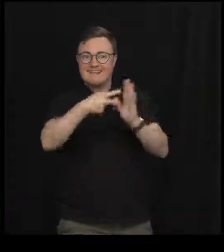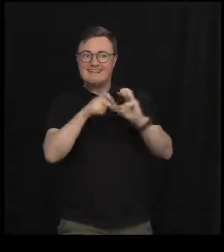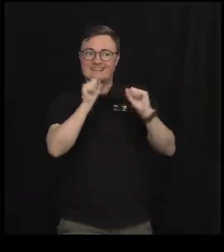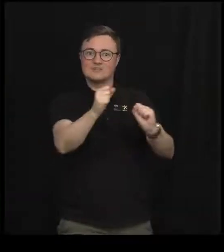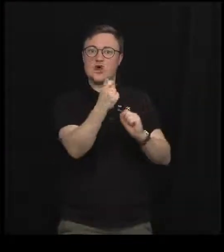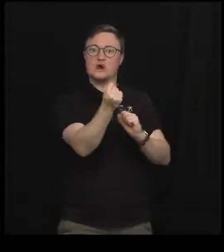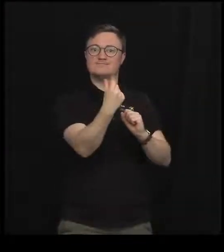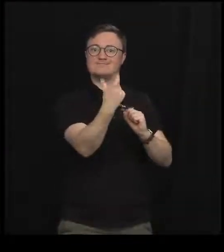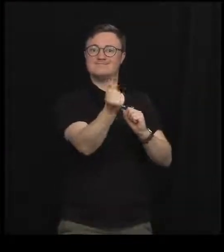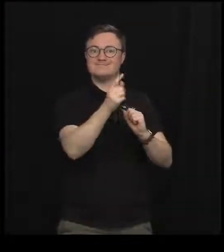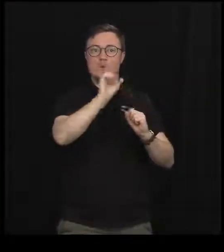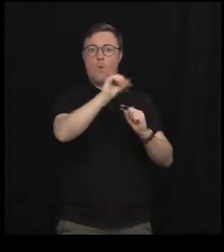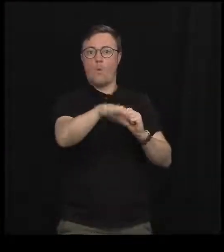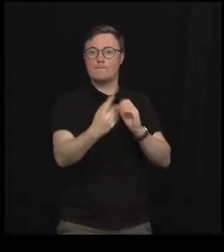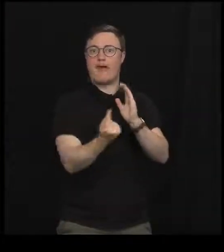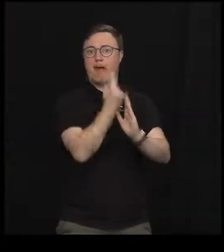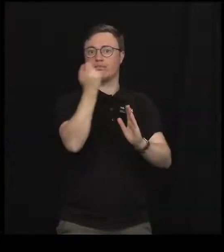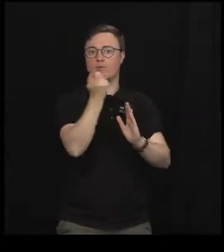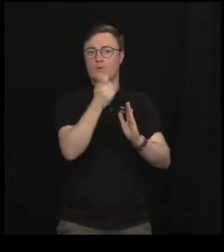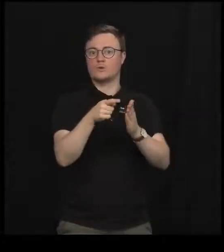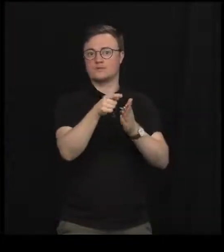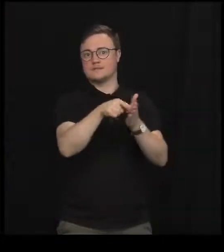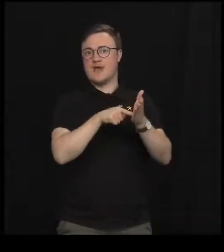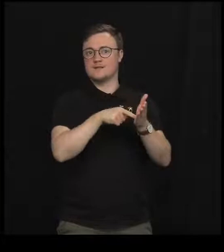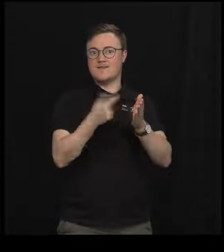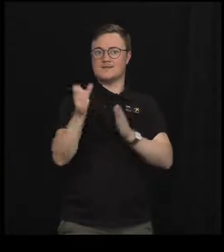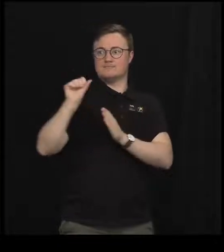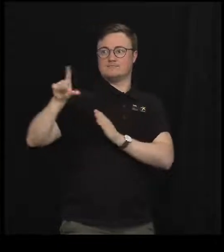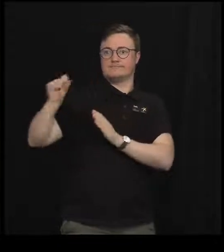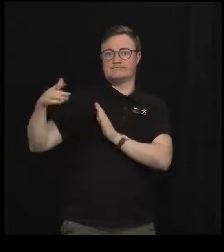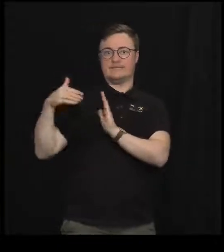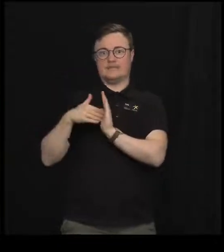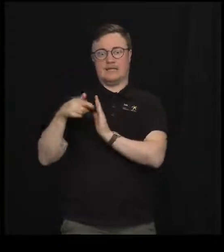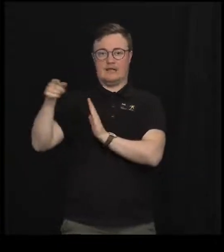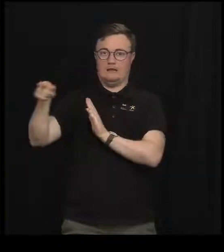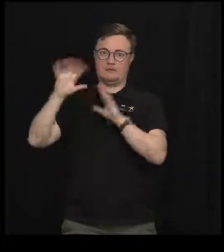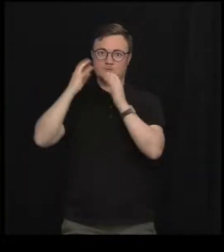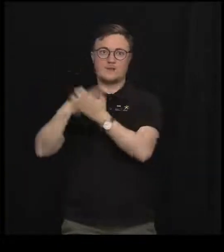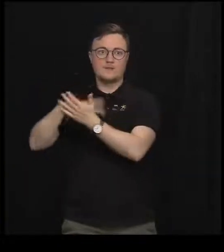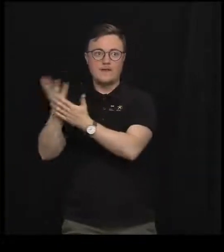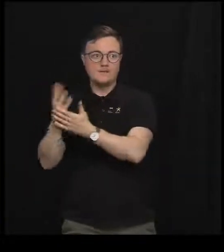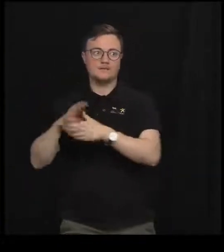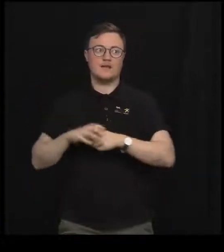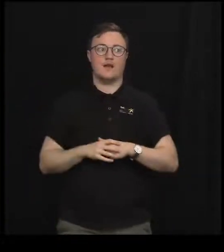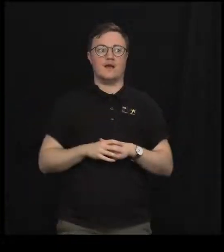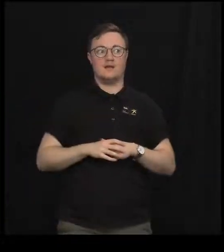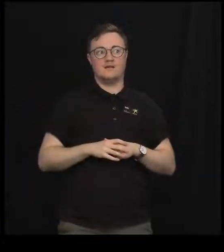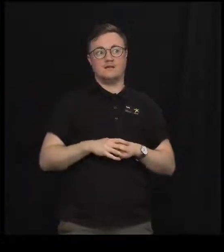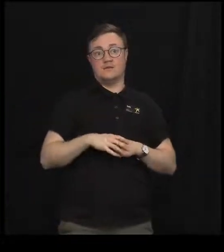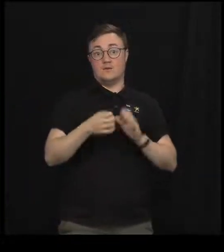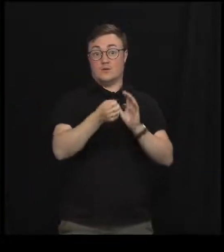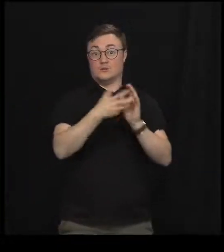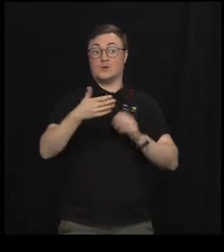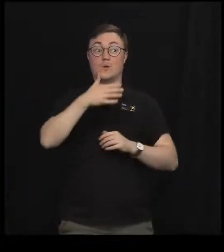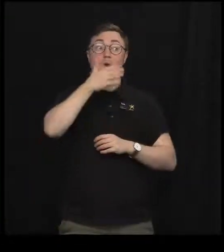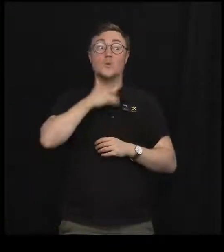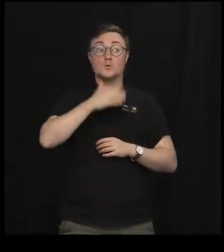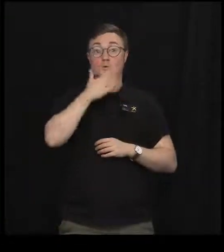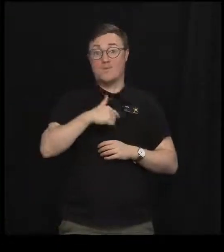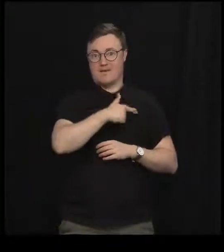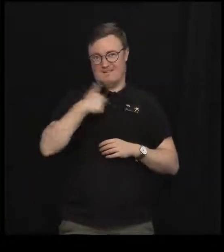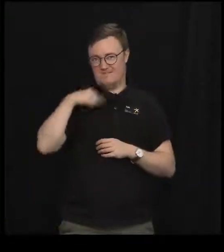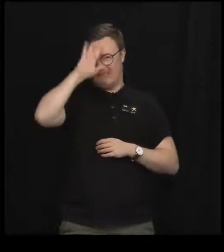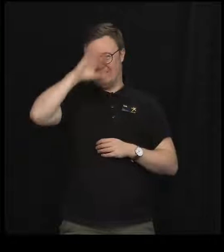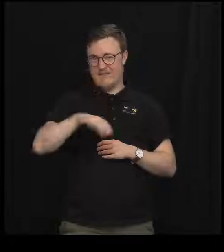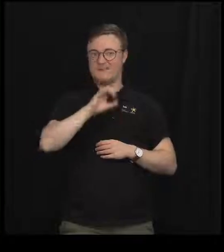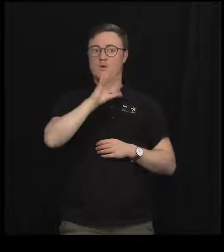used when young people engage with themselves. Because as we know, part of the challenge with mental health is that young people do not, even when they have good relationship with their parents,